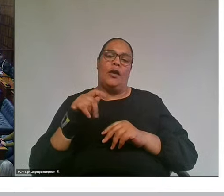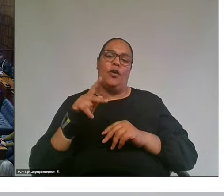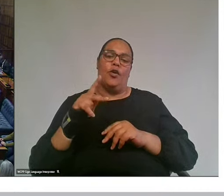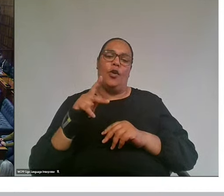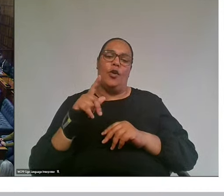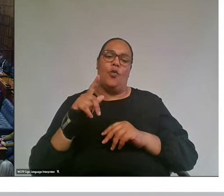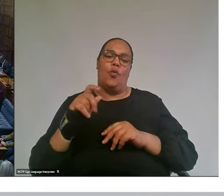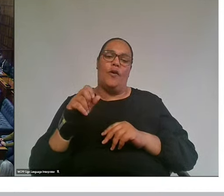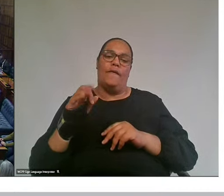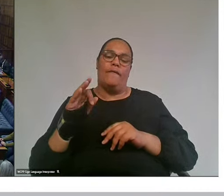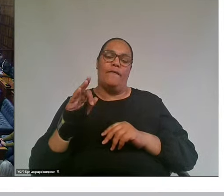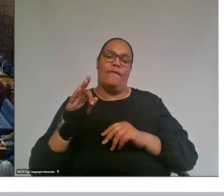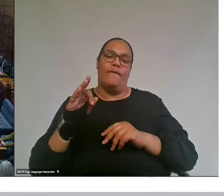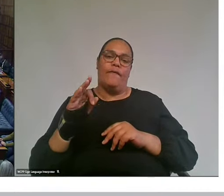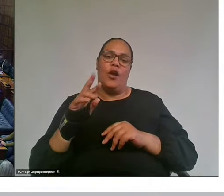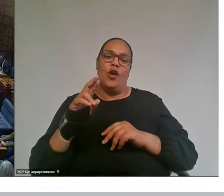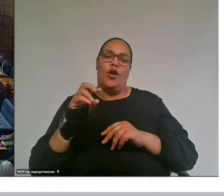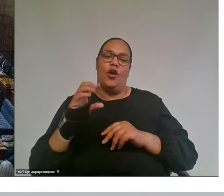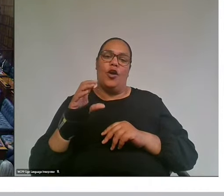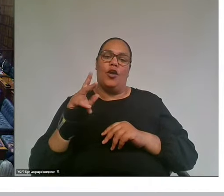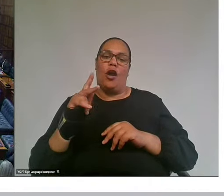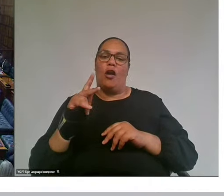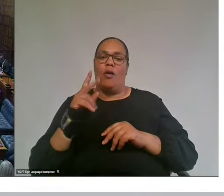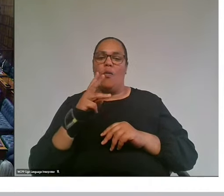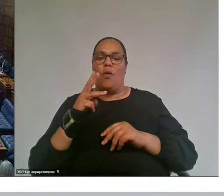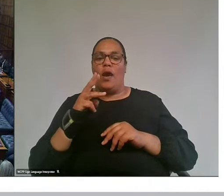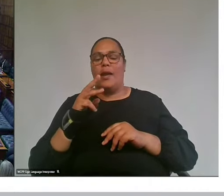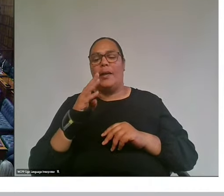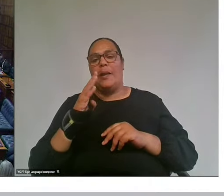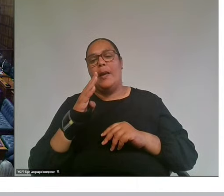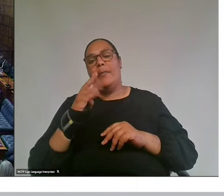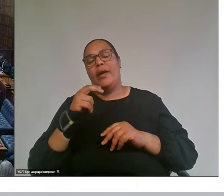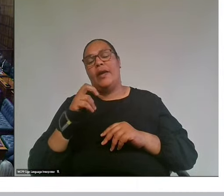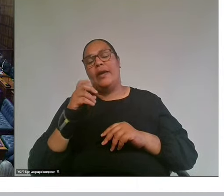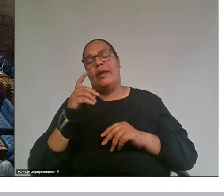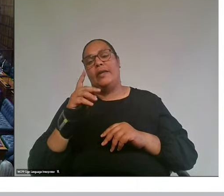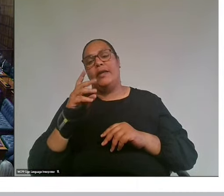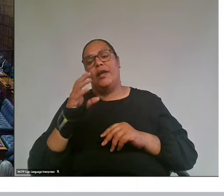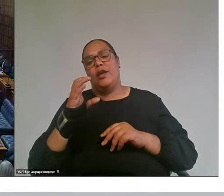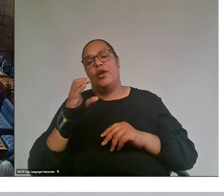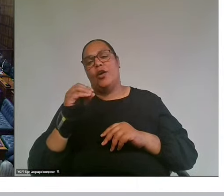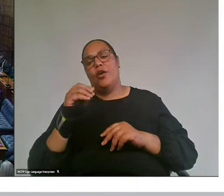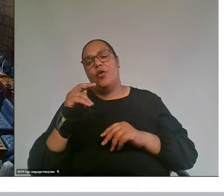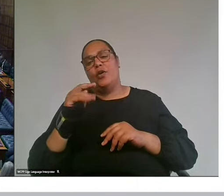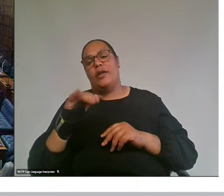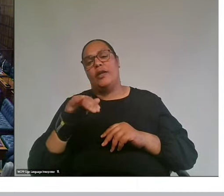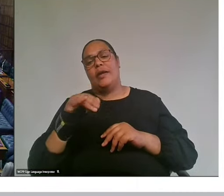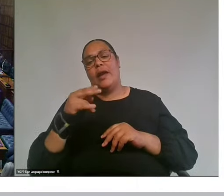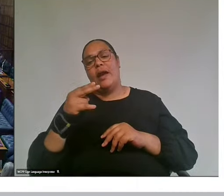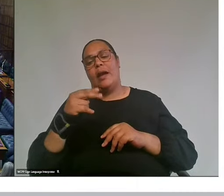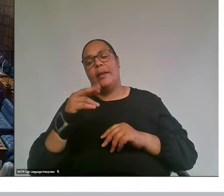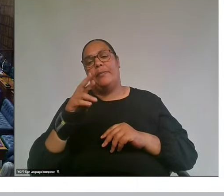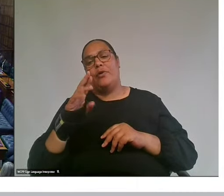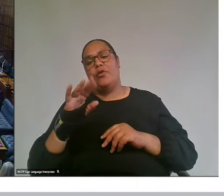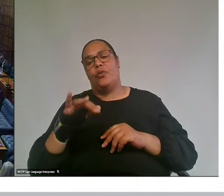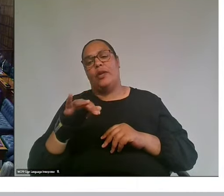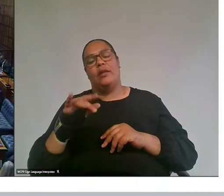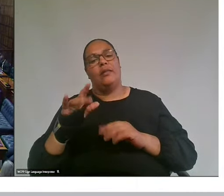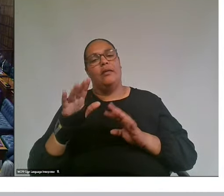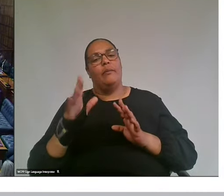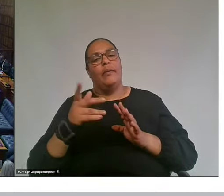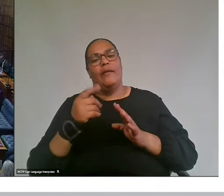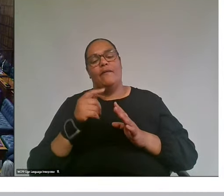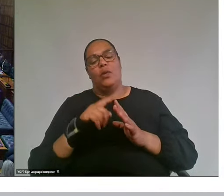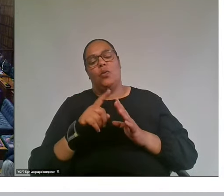wine estate Rockbridge wines bti Royal wines Cony wines hury wines so this is just a couple of the the